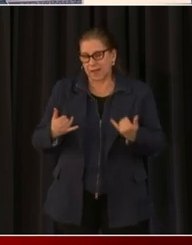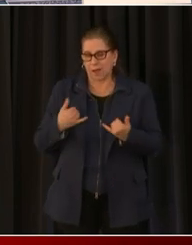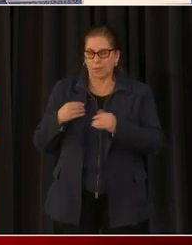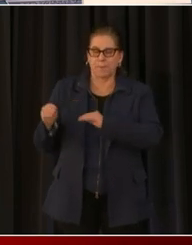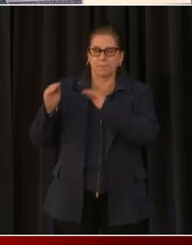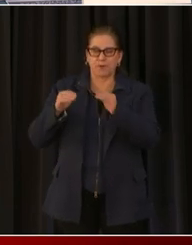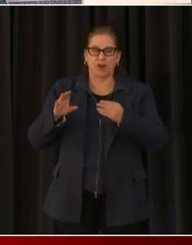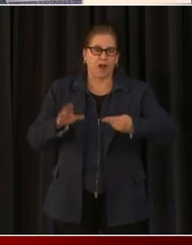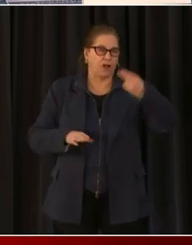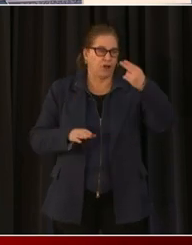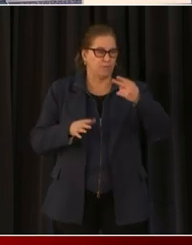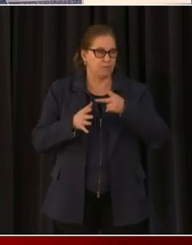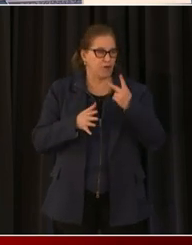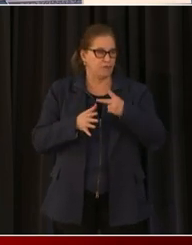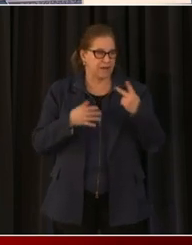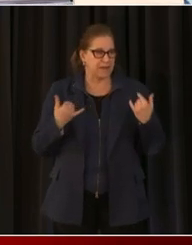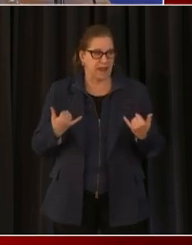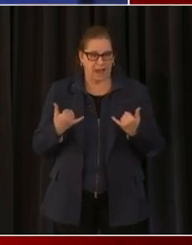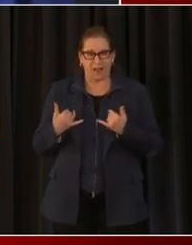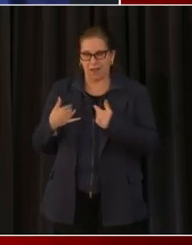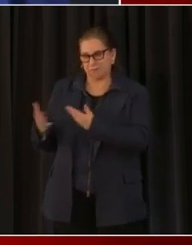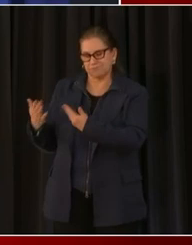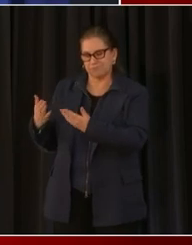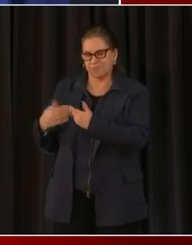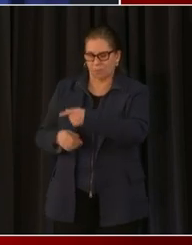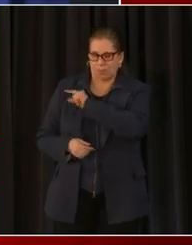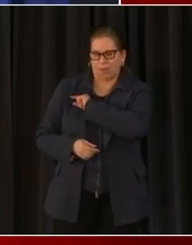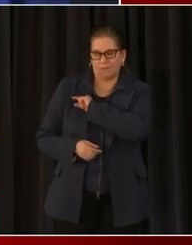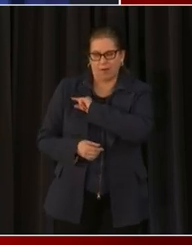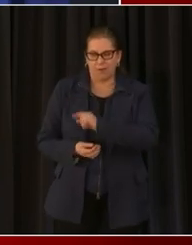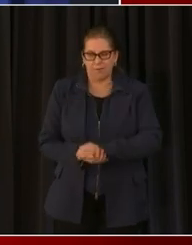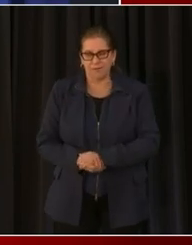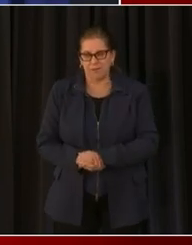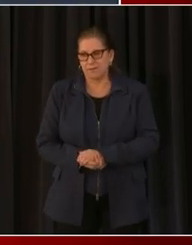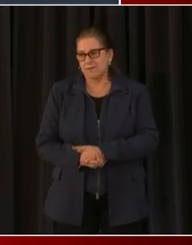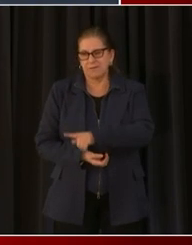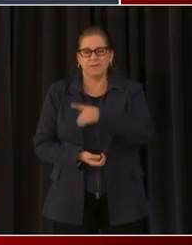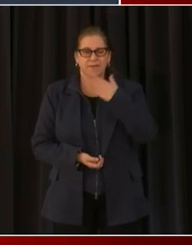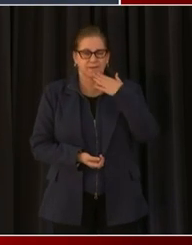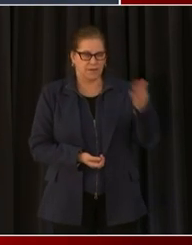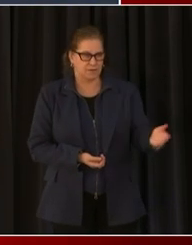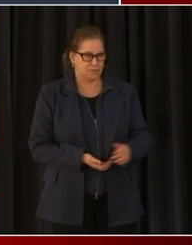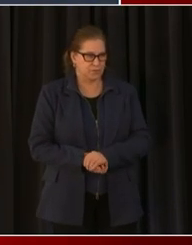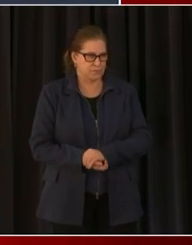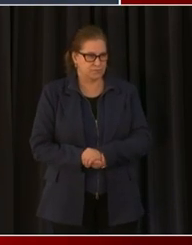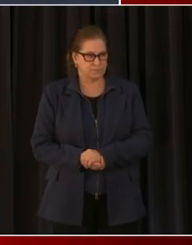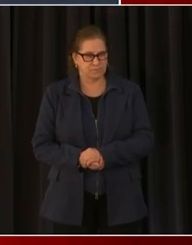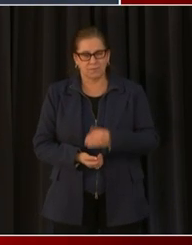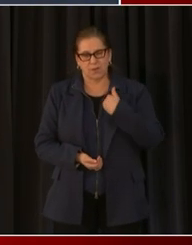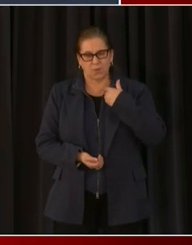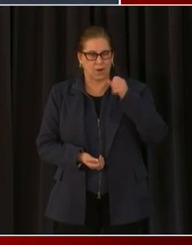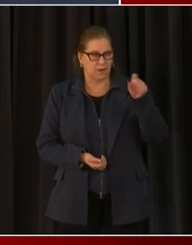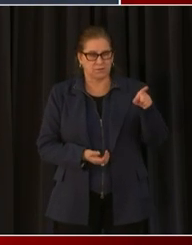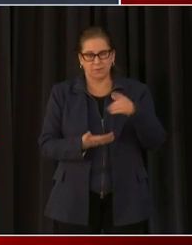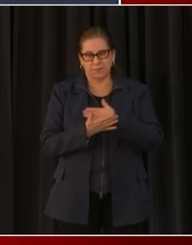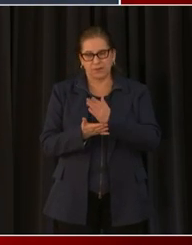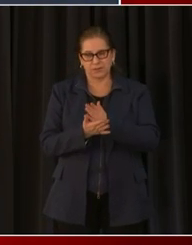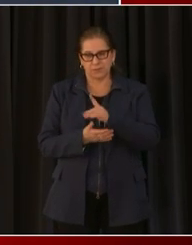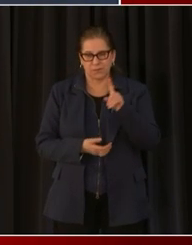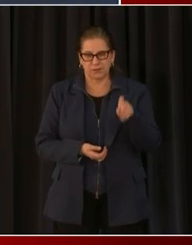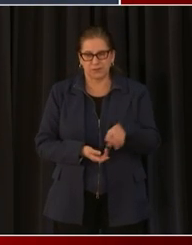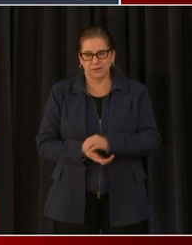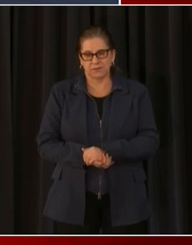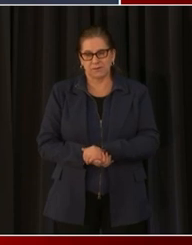you. Yes. Can I have some budget? Sure, Chancellor Farabee. One, just